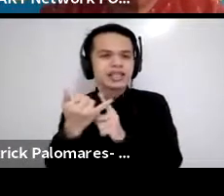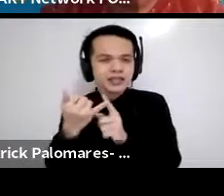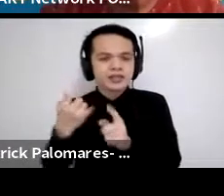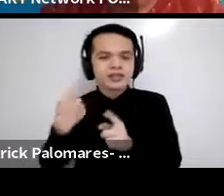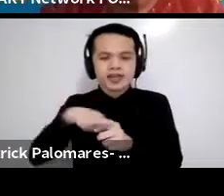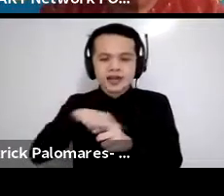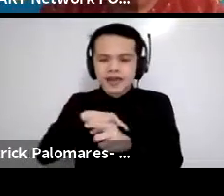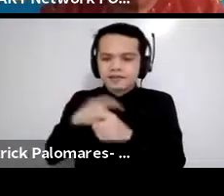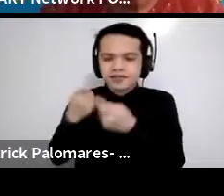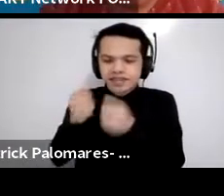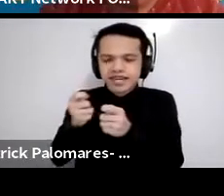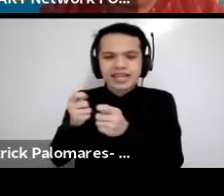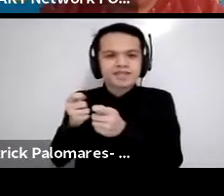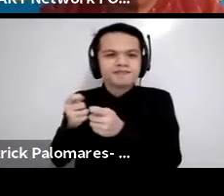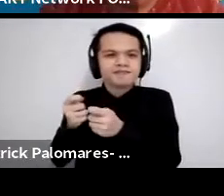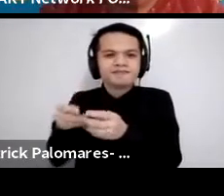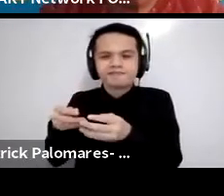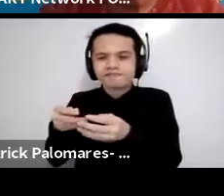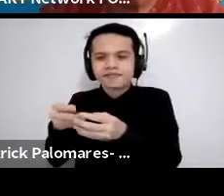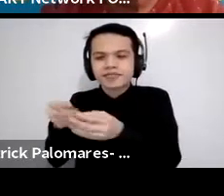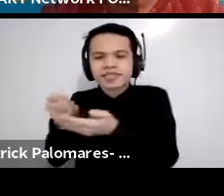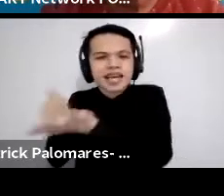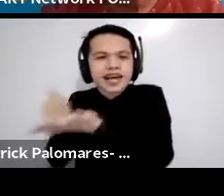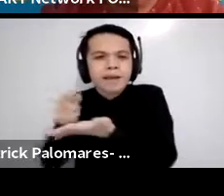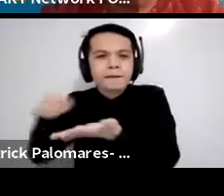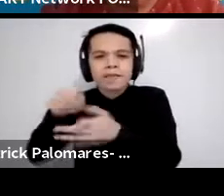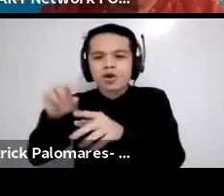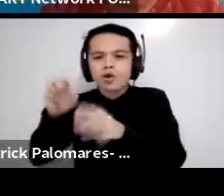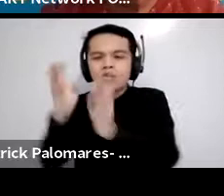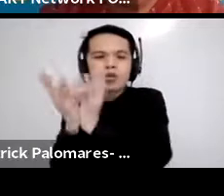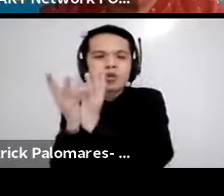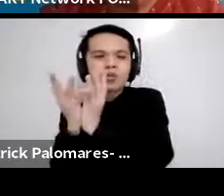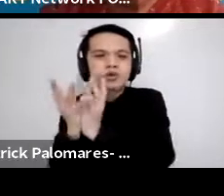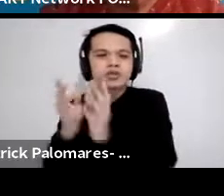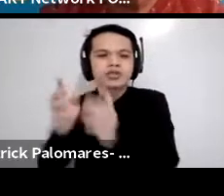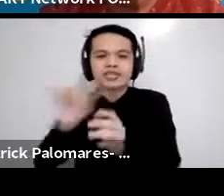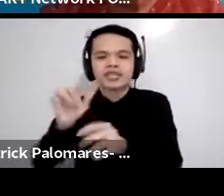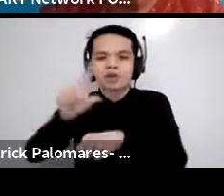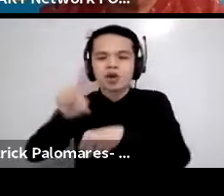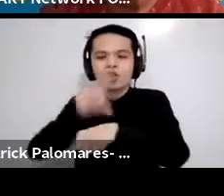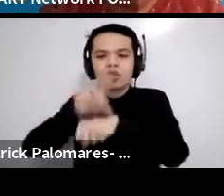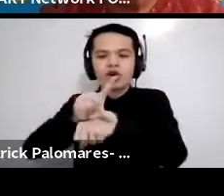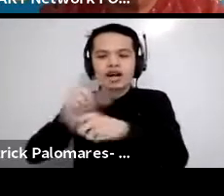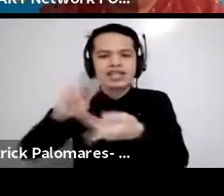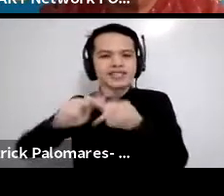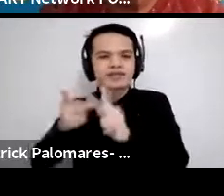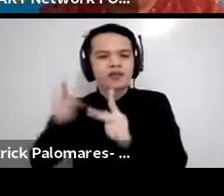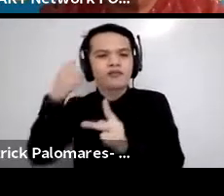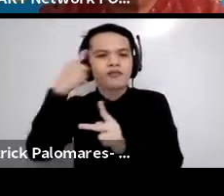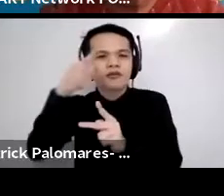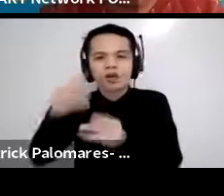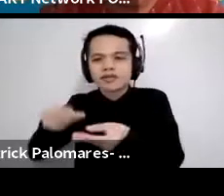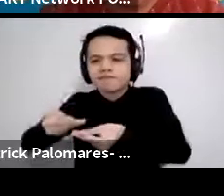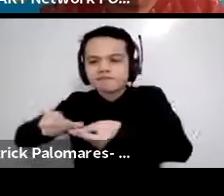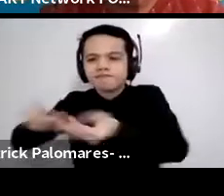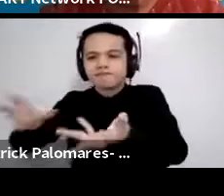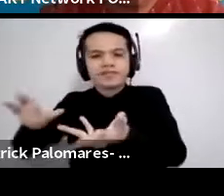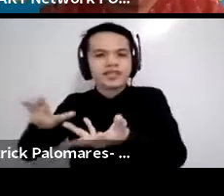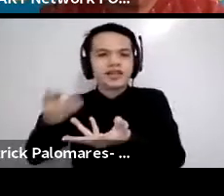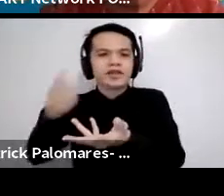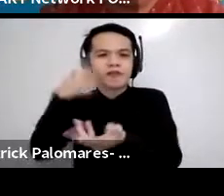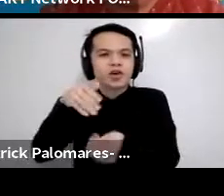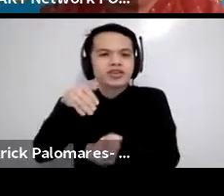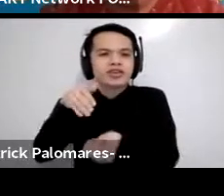capacitate communities and other local stakeholders in terms of providing these health and